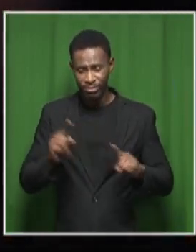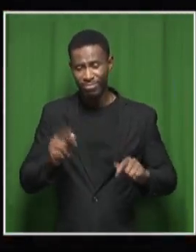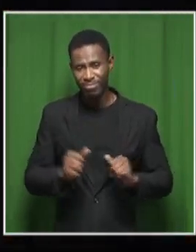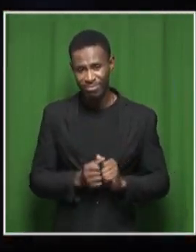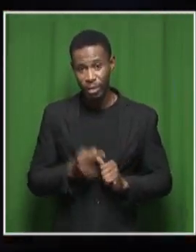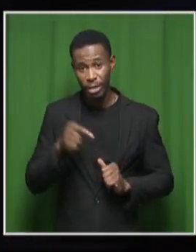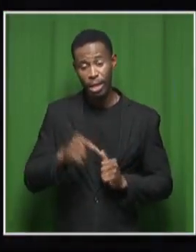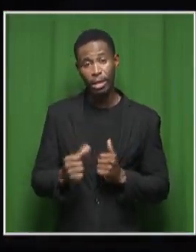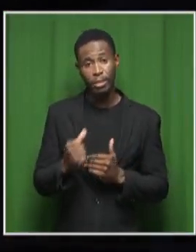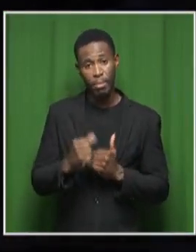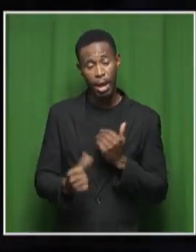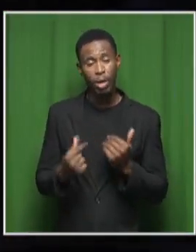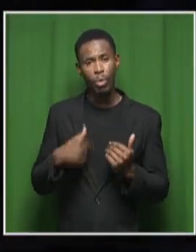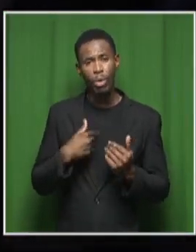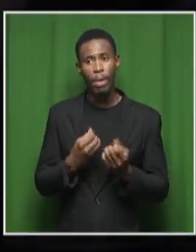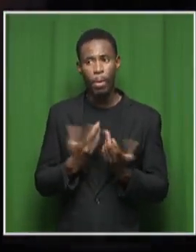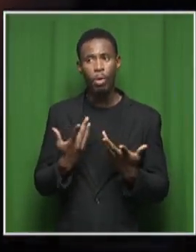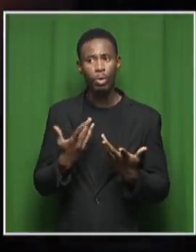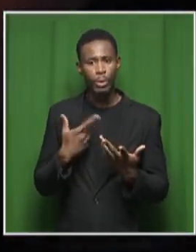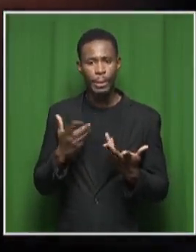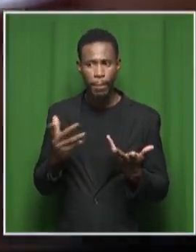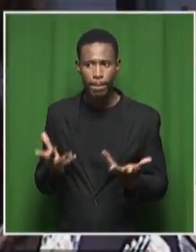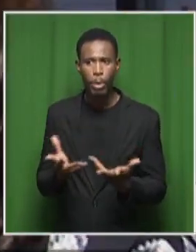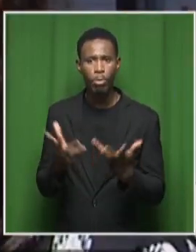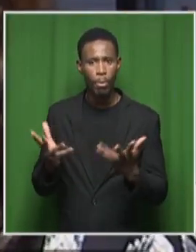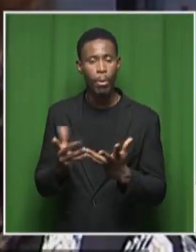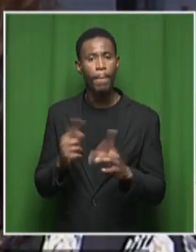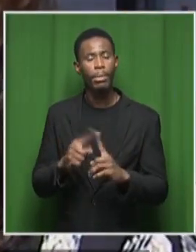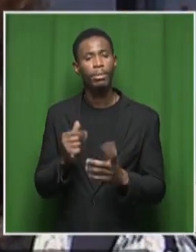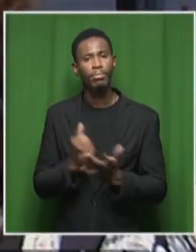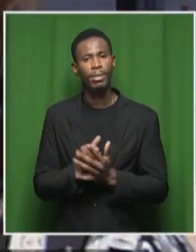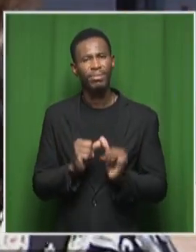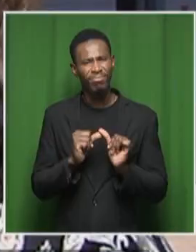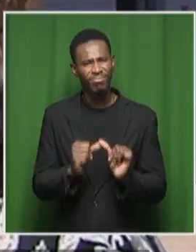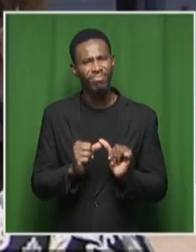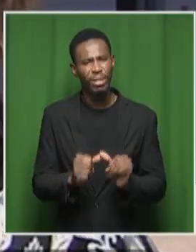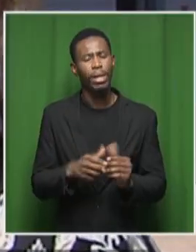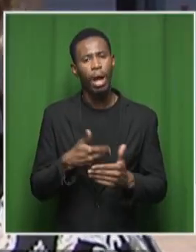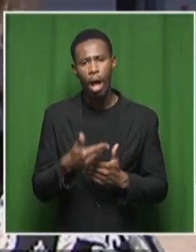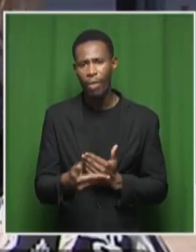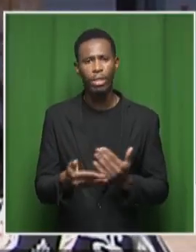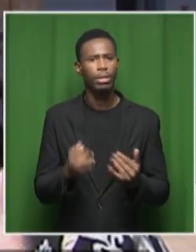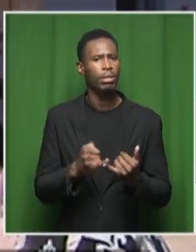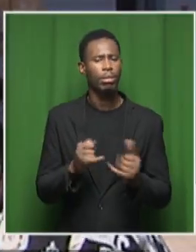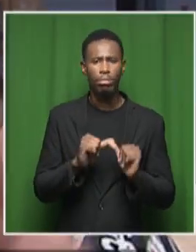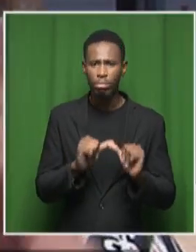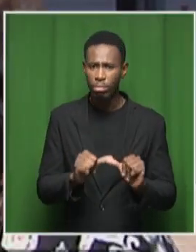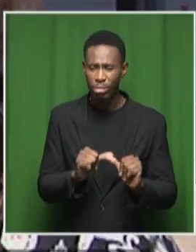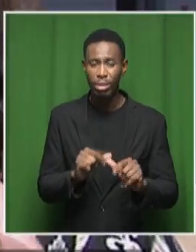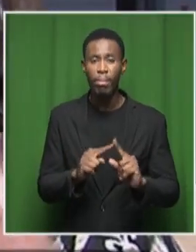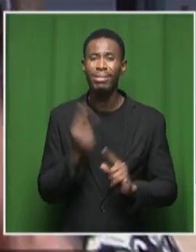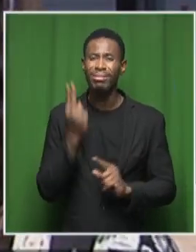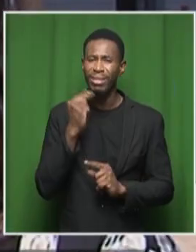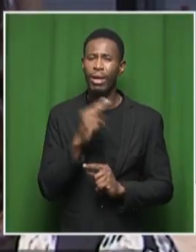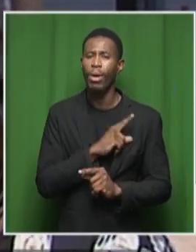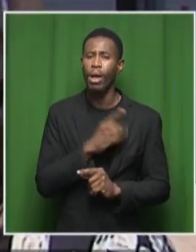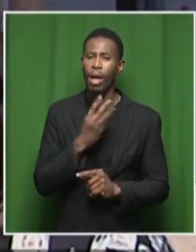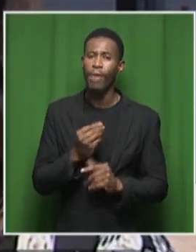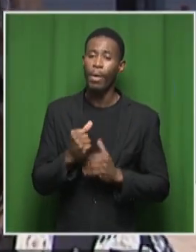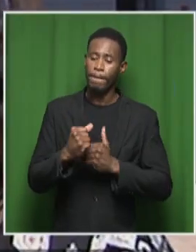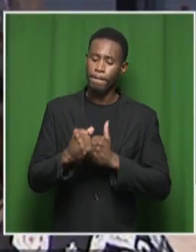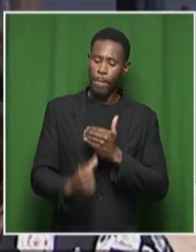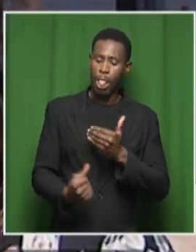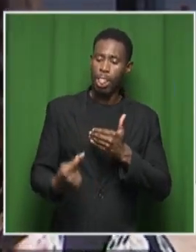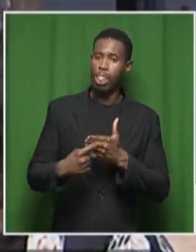time promoting it. I think also it should go beyond a month. We should always be promoting it, but I think the nice thing about having a month is just